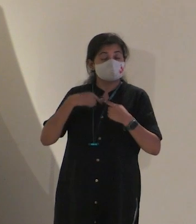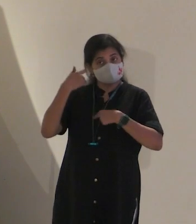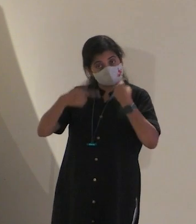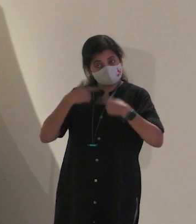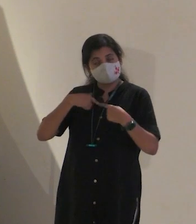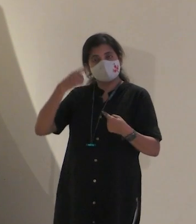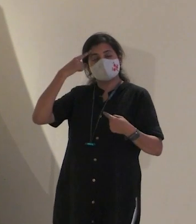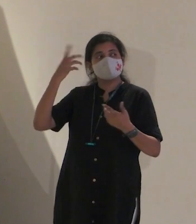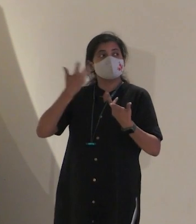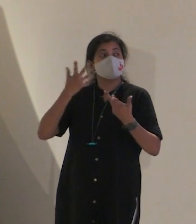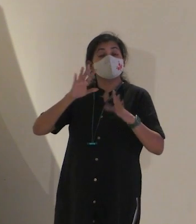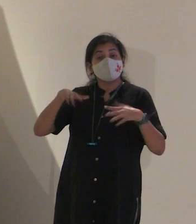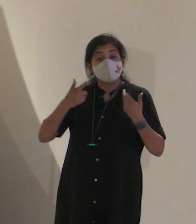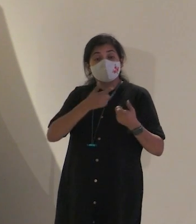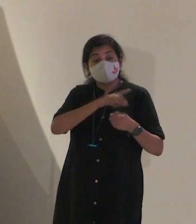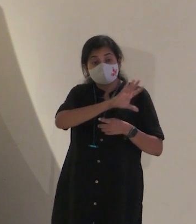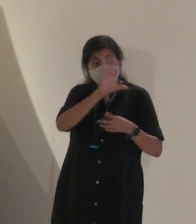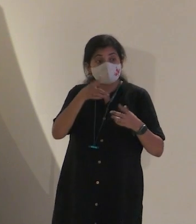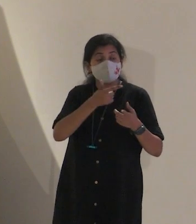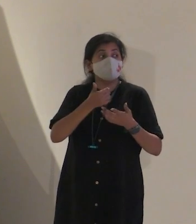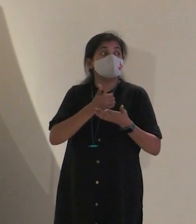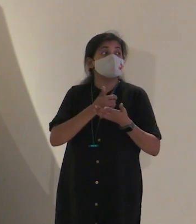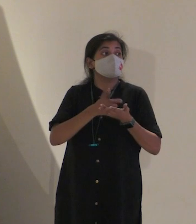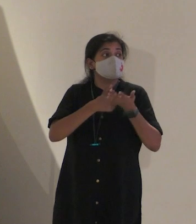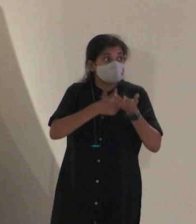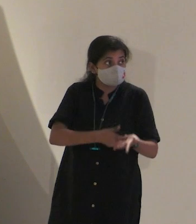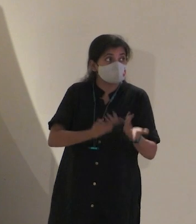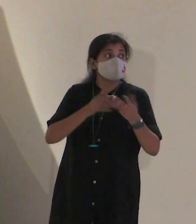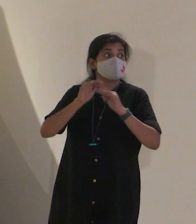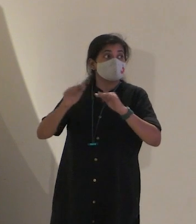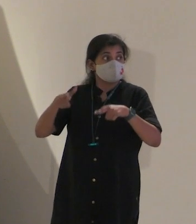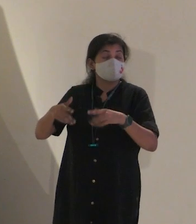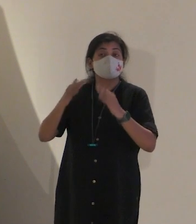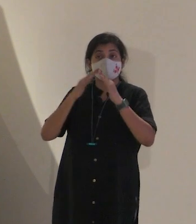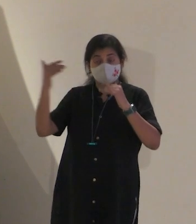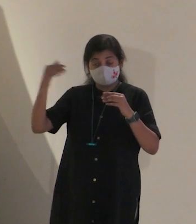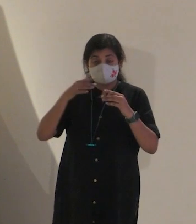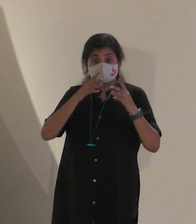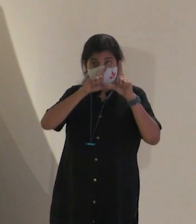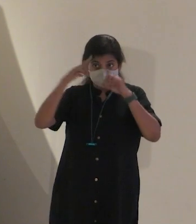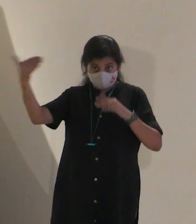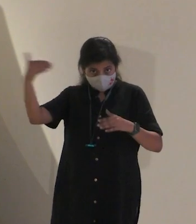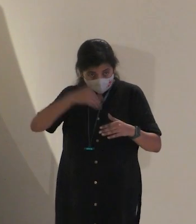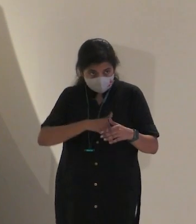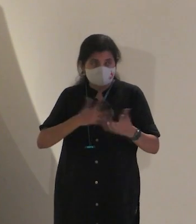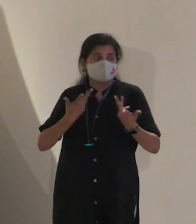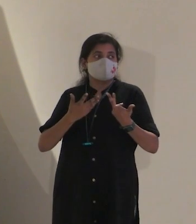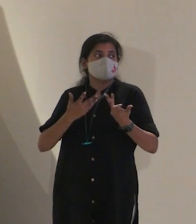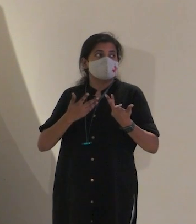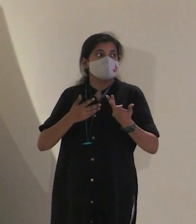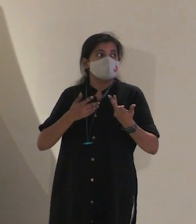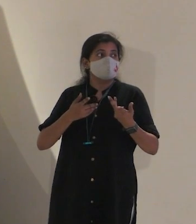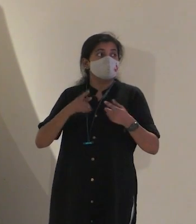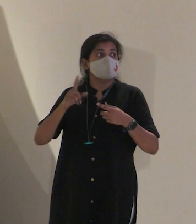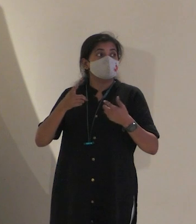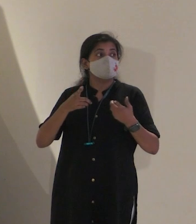going to justify, what will the parents of the children think when they are coming into museum spaces? But we took a bold decision